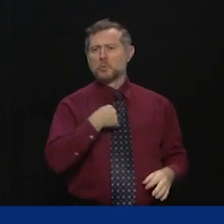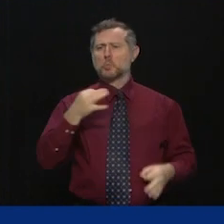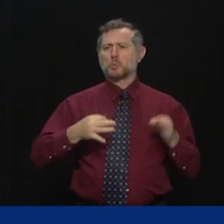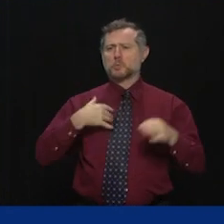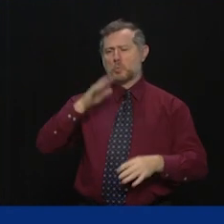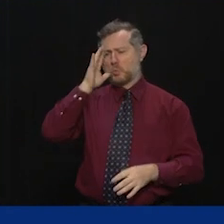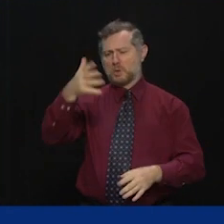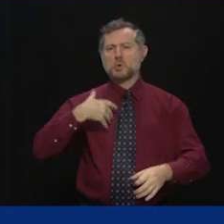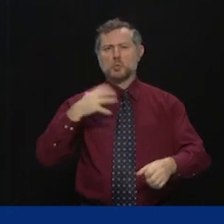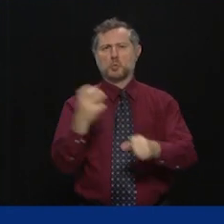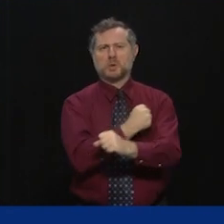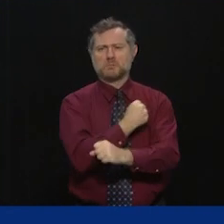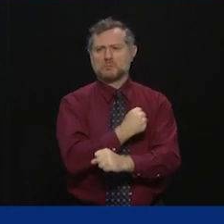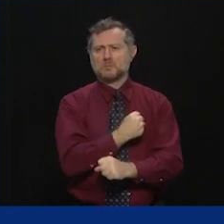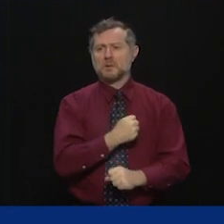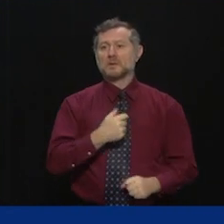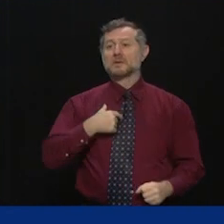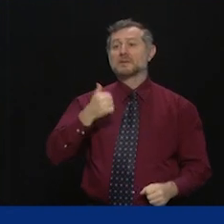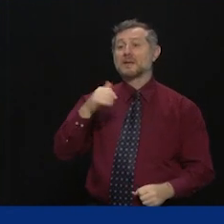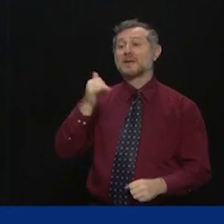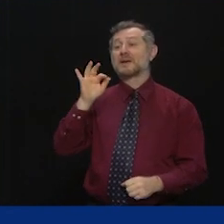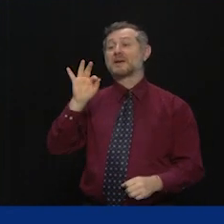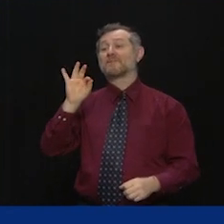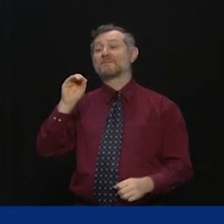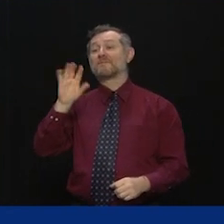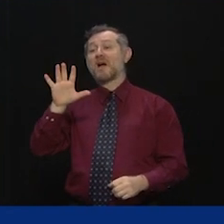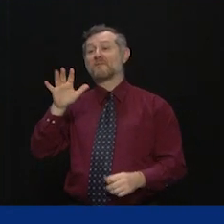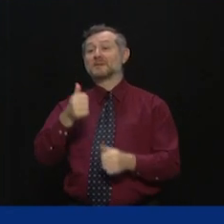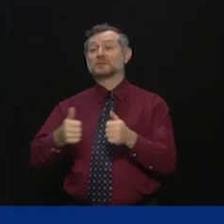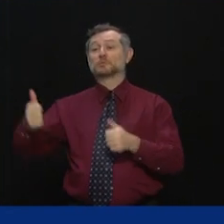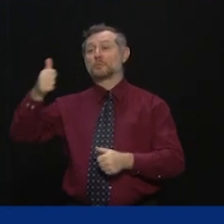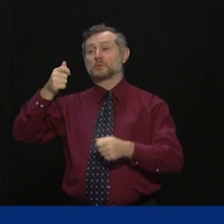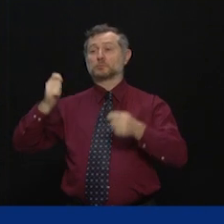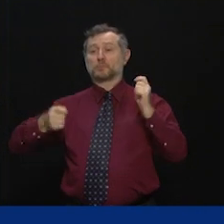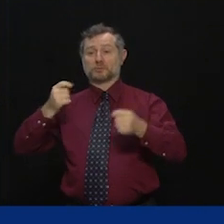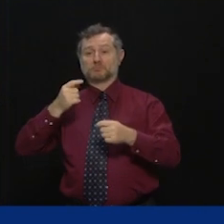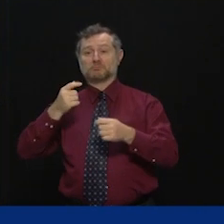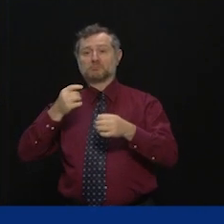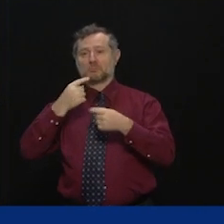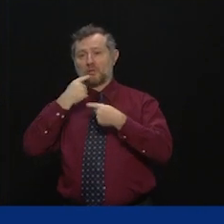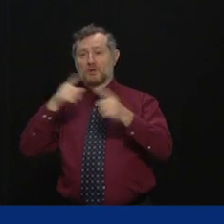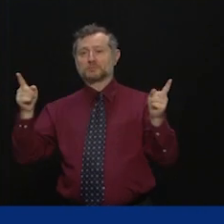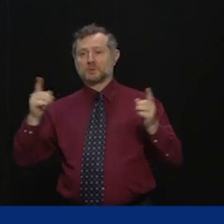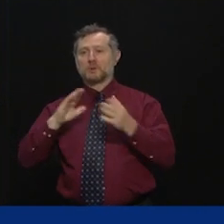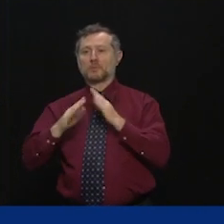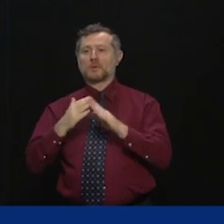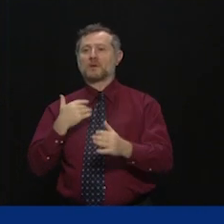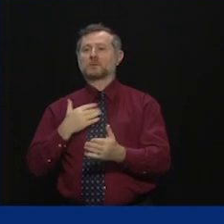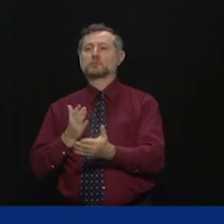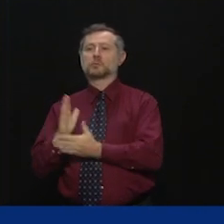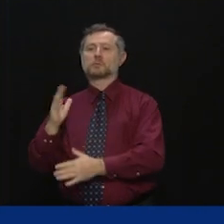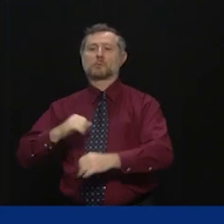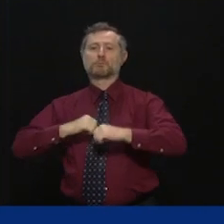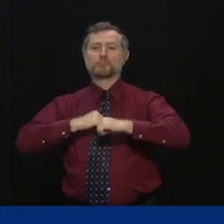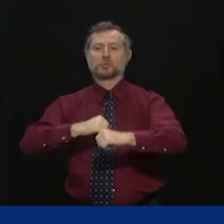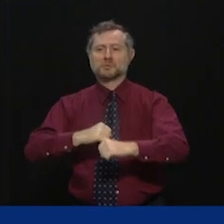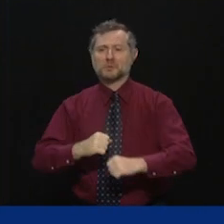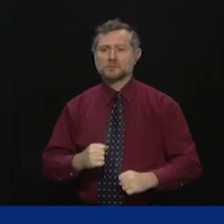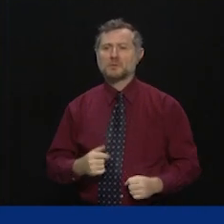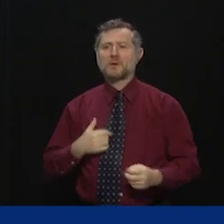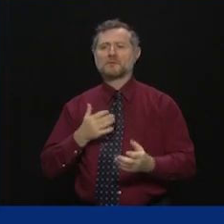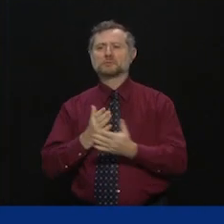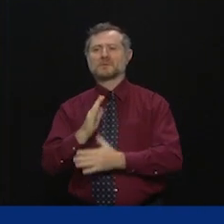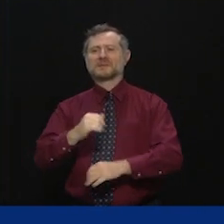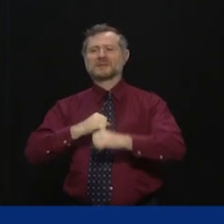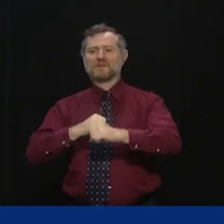to 1905, a Supreme Court case that said that we have, communities have a right to self-defense. We have a right to defend our